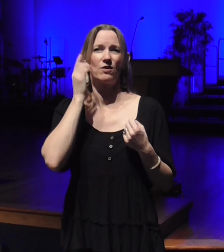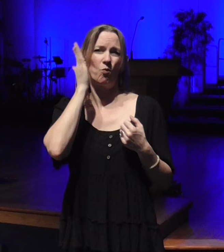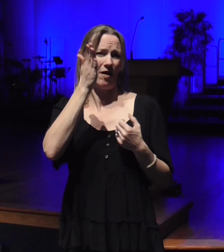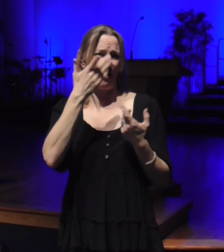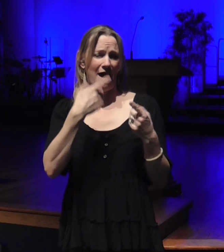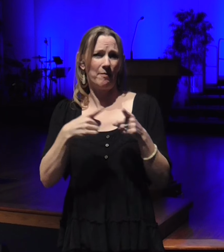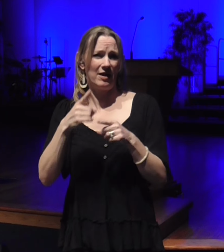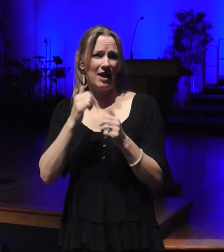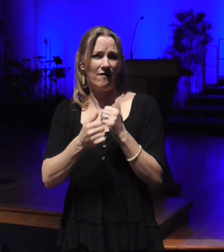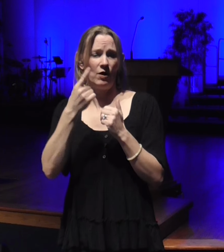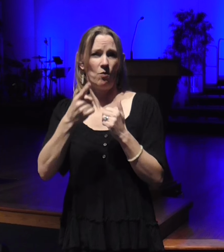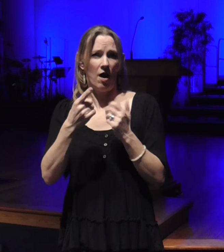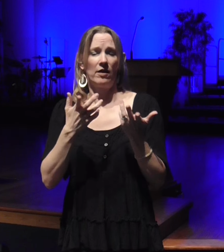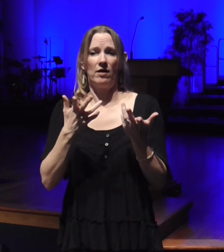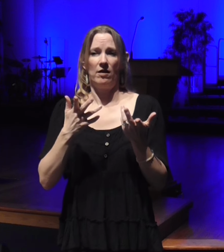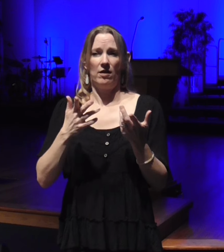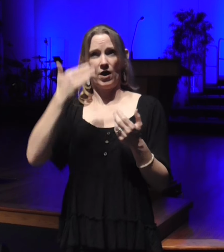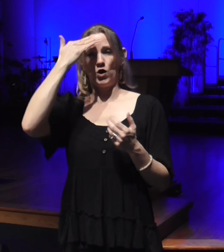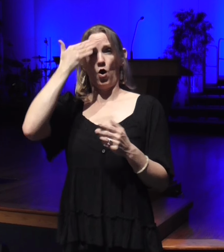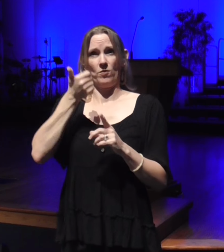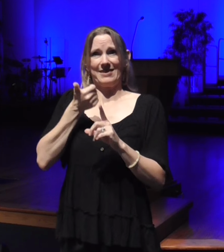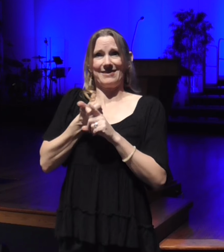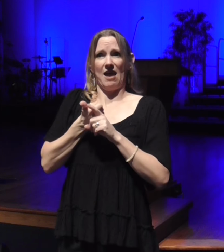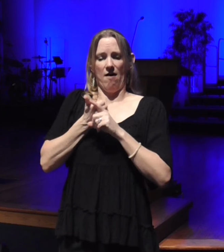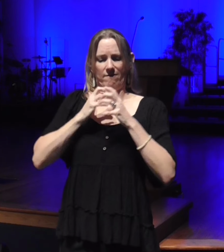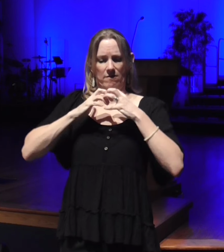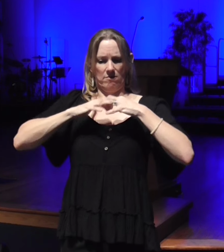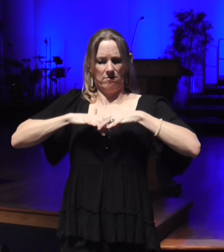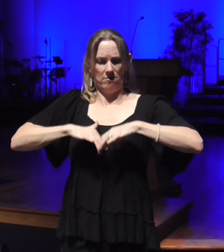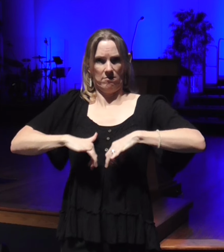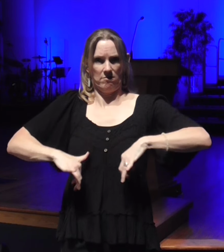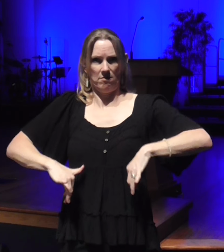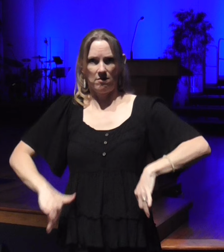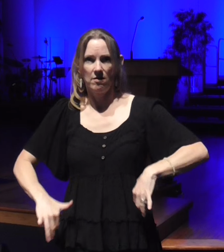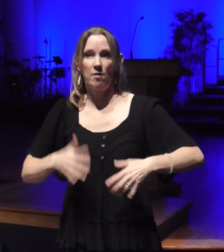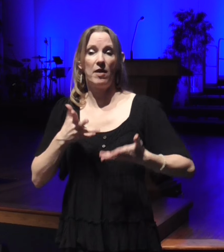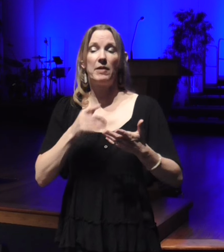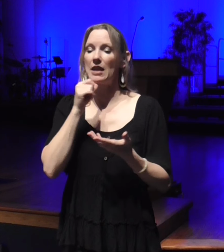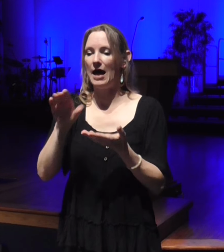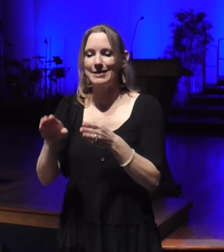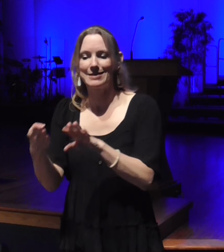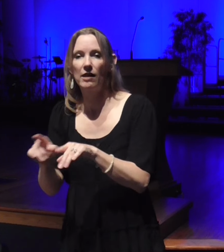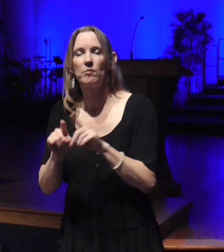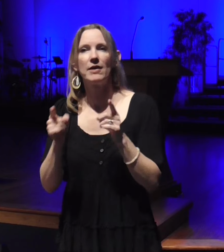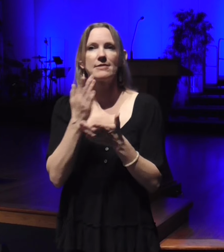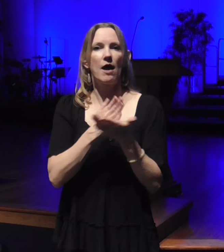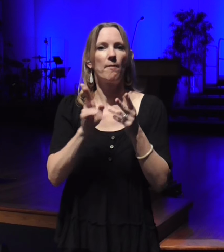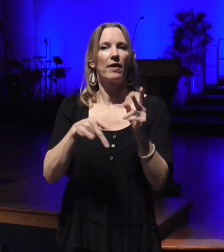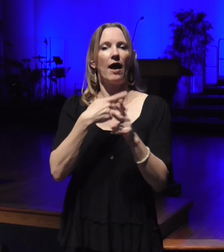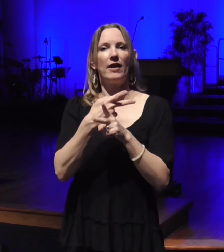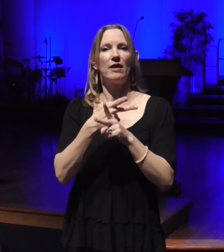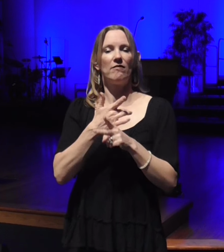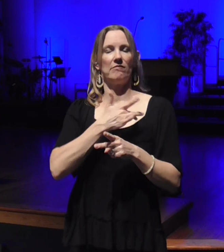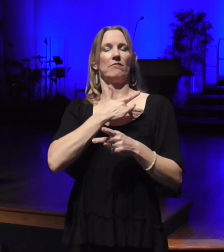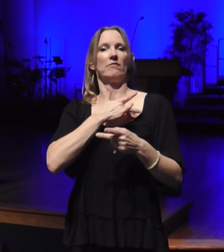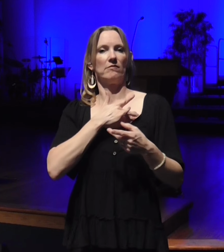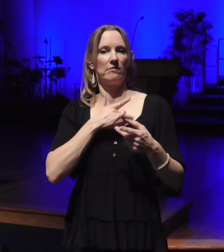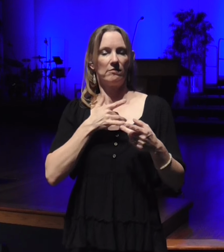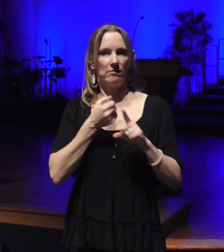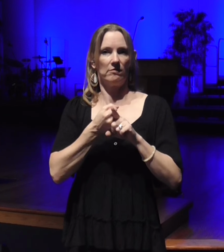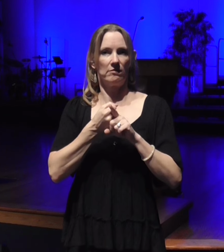some point, a deconstruction of the known self. It may not necessarily be a death, but there will be some kind of devastation.